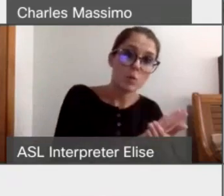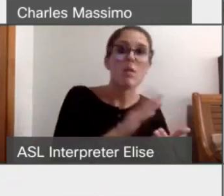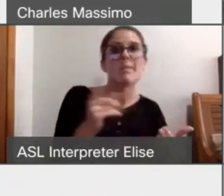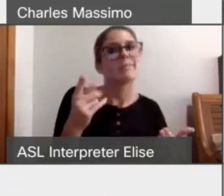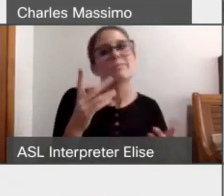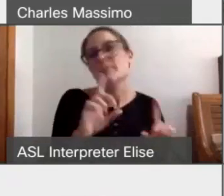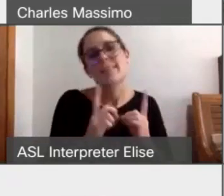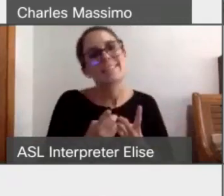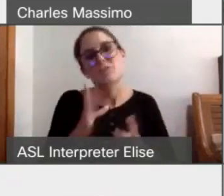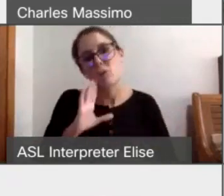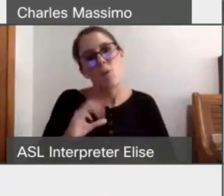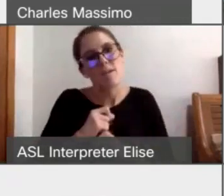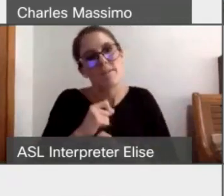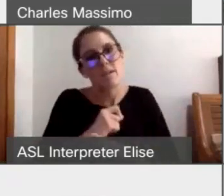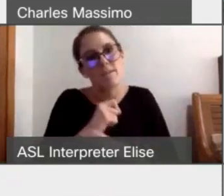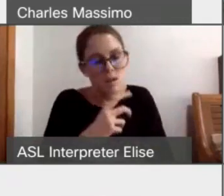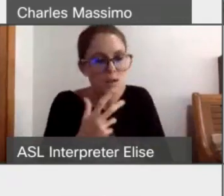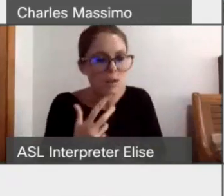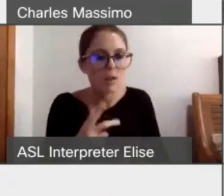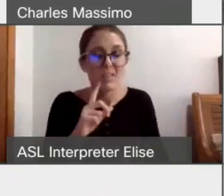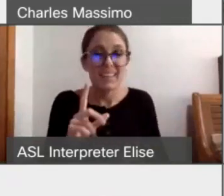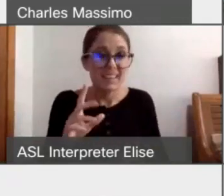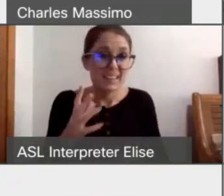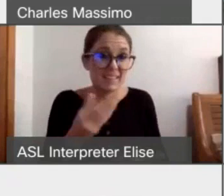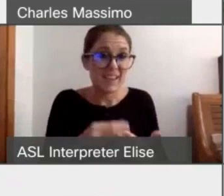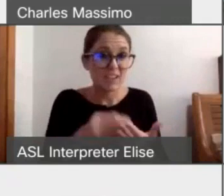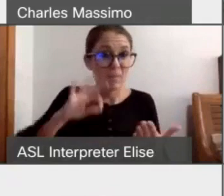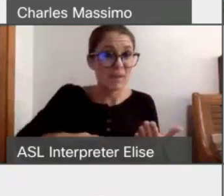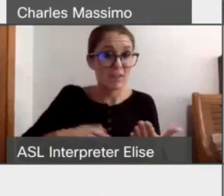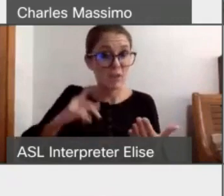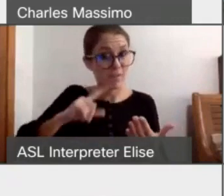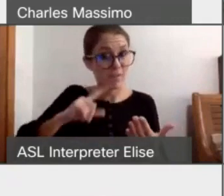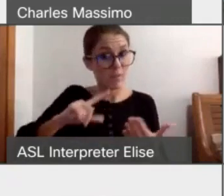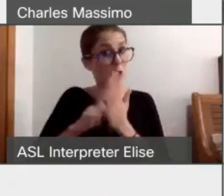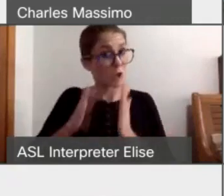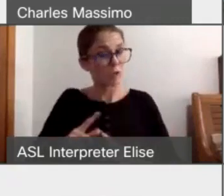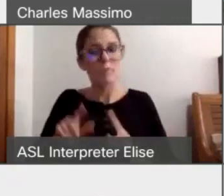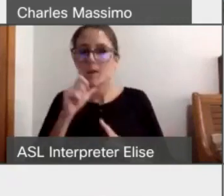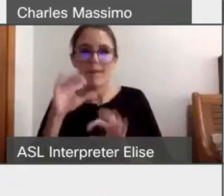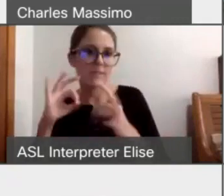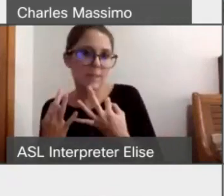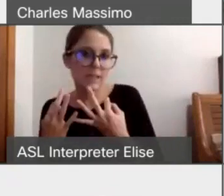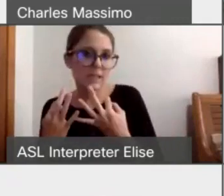make you go to a hearing that is financially beneficial for attorneys like me, but not for families in the long run.